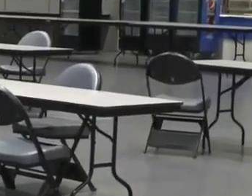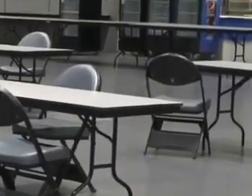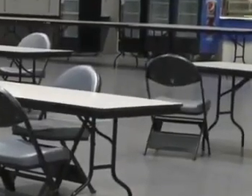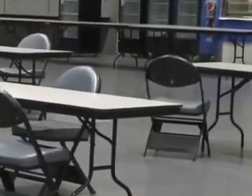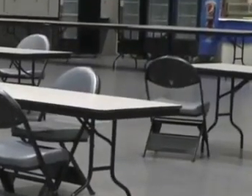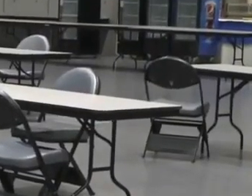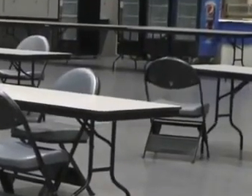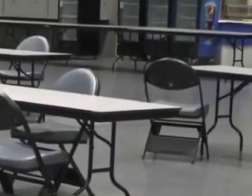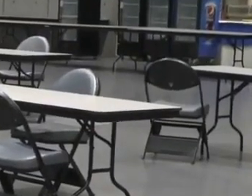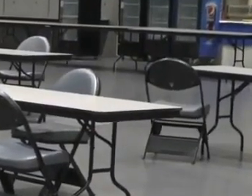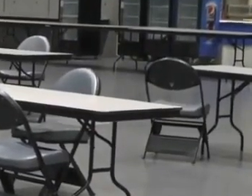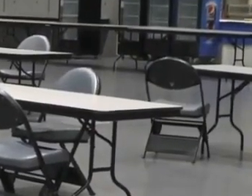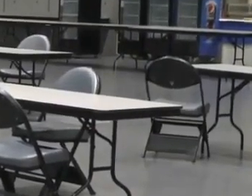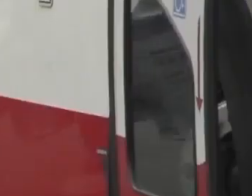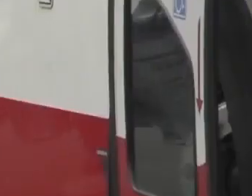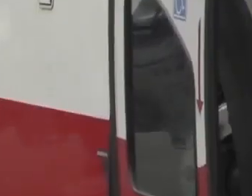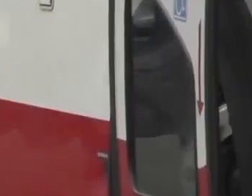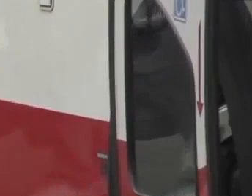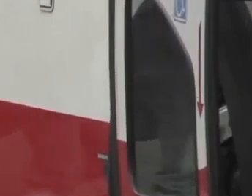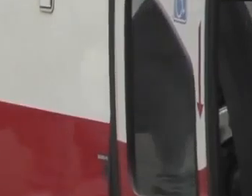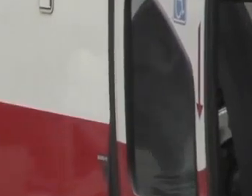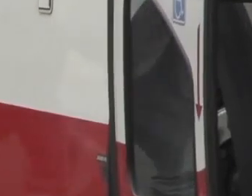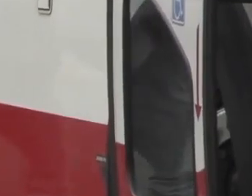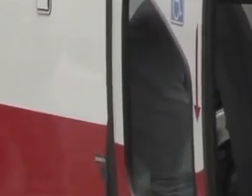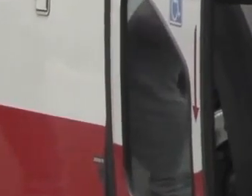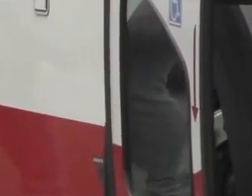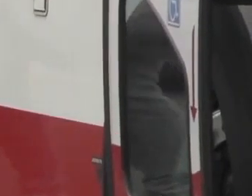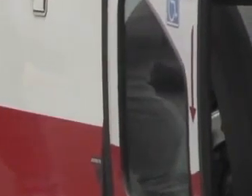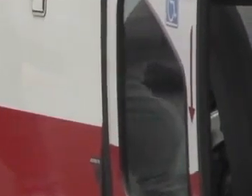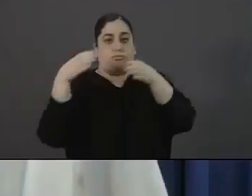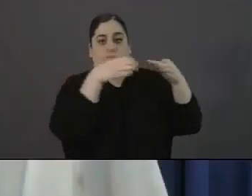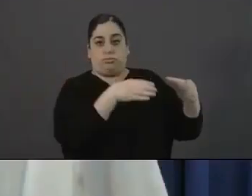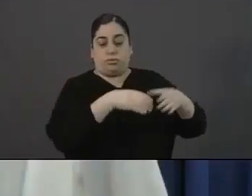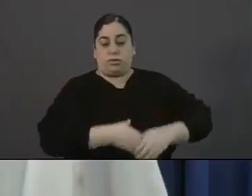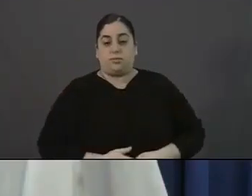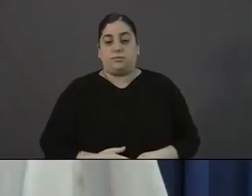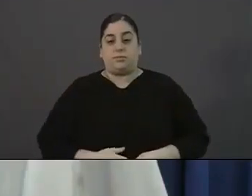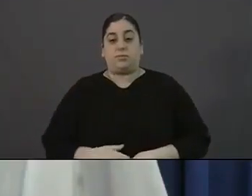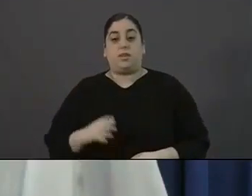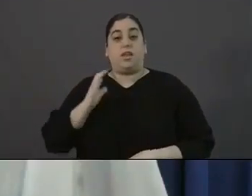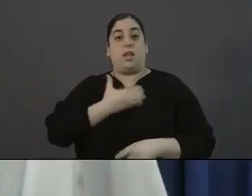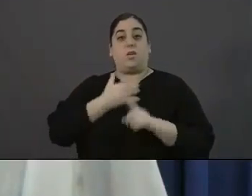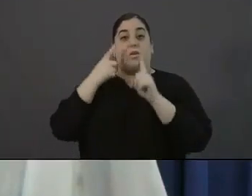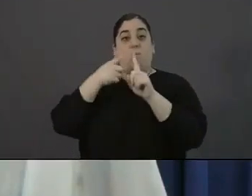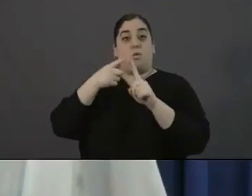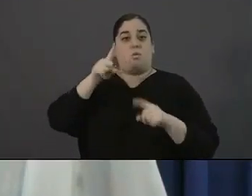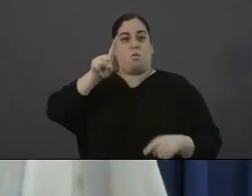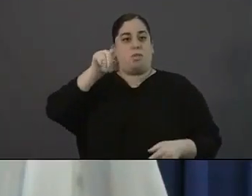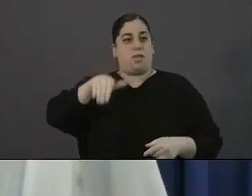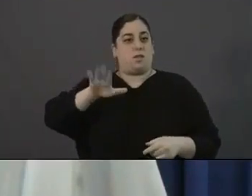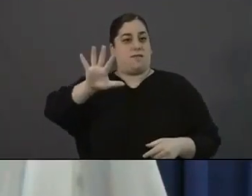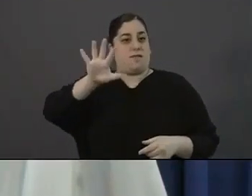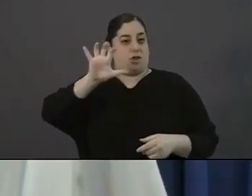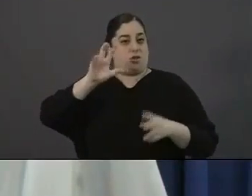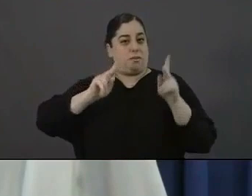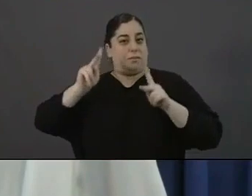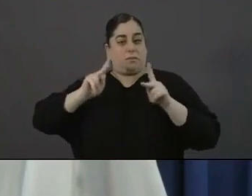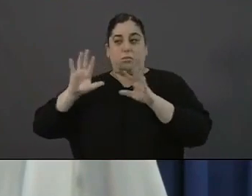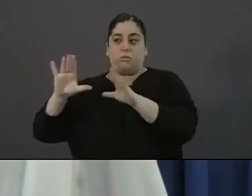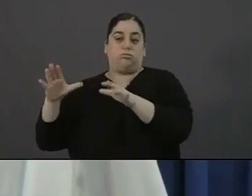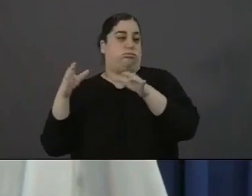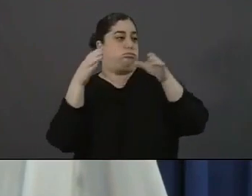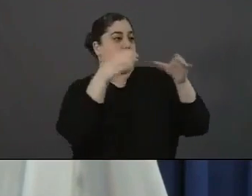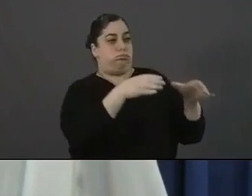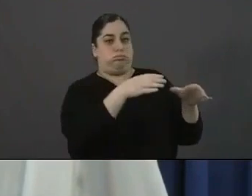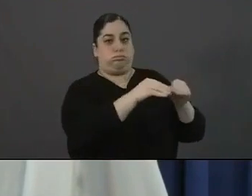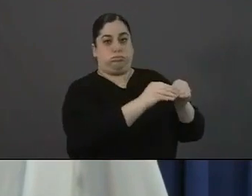streets. Our goal is to get 1,500 folks being helped to be not only sheltered at the convention center, but all of the work that's helping